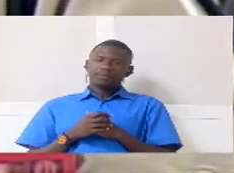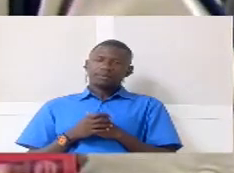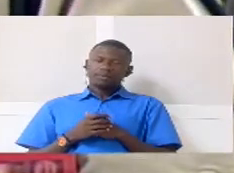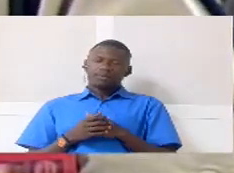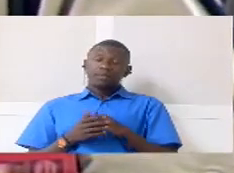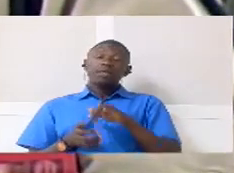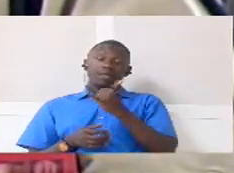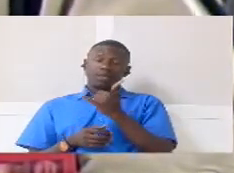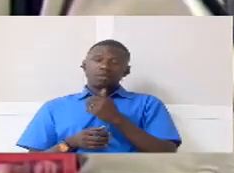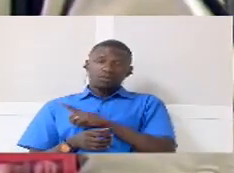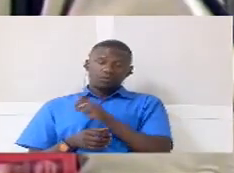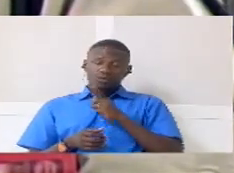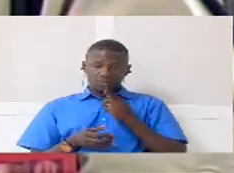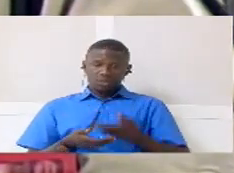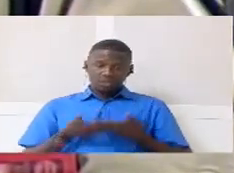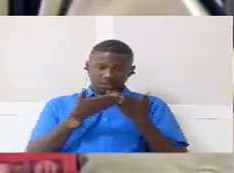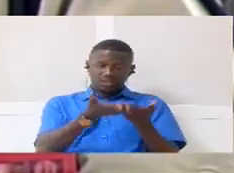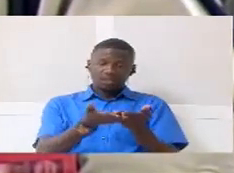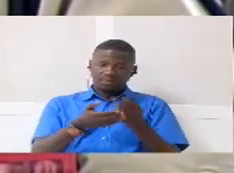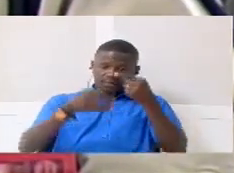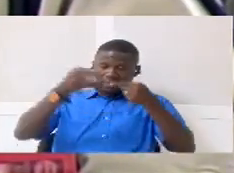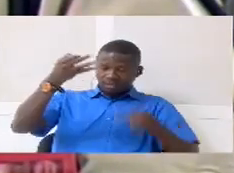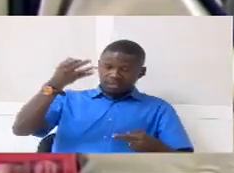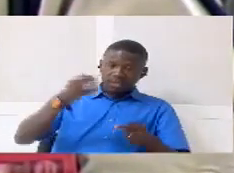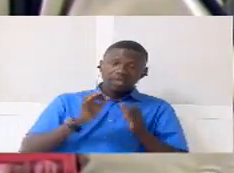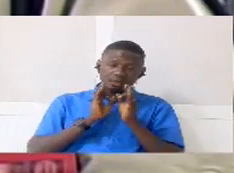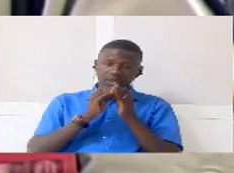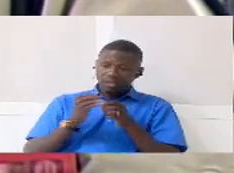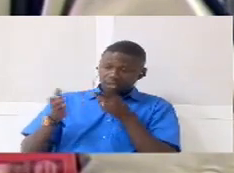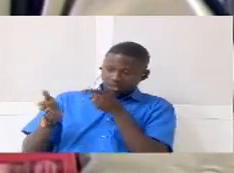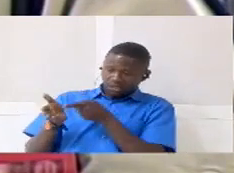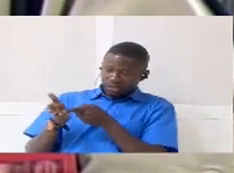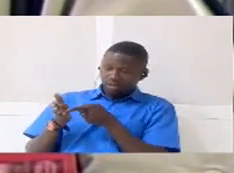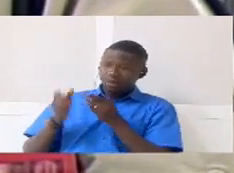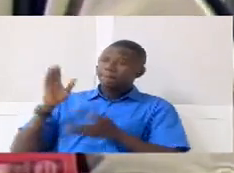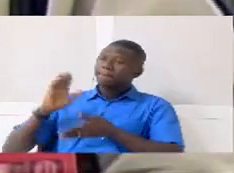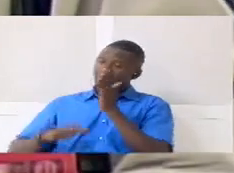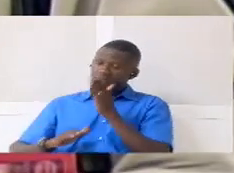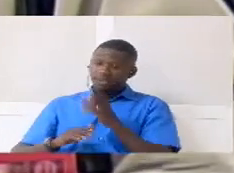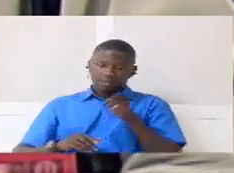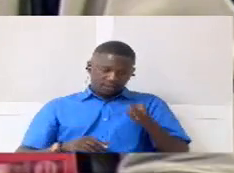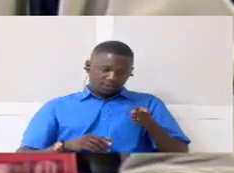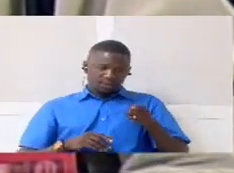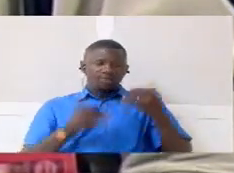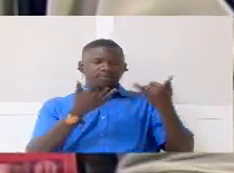gave him the list, telling him that these are the ones that passed and these were the ones that failed.